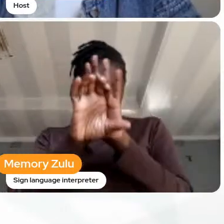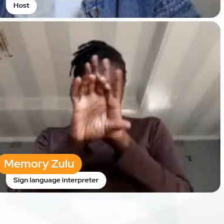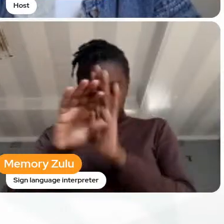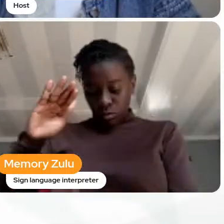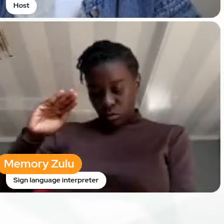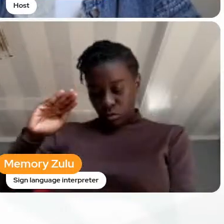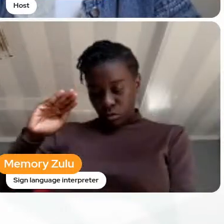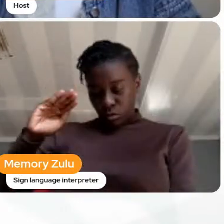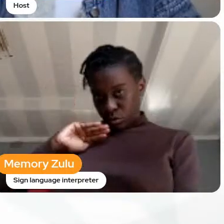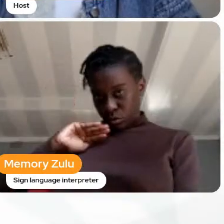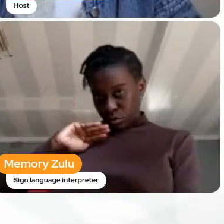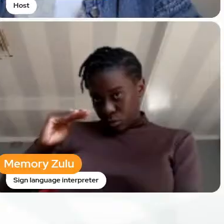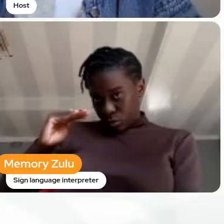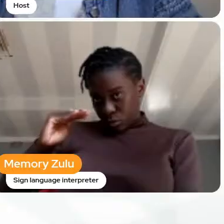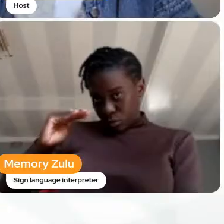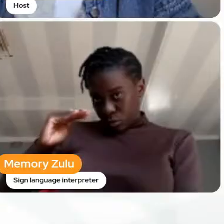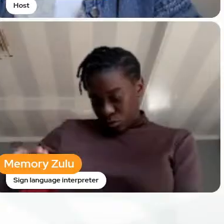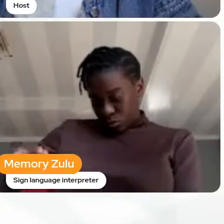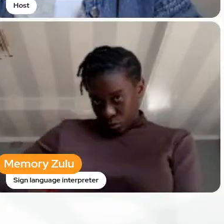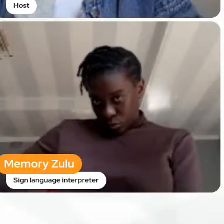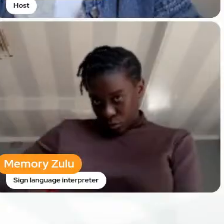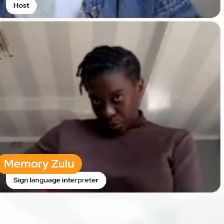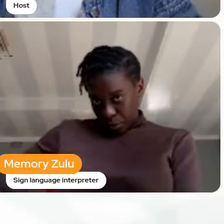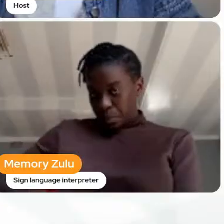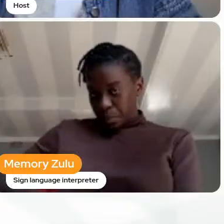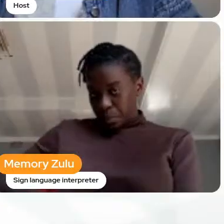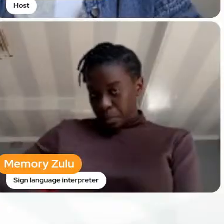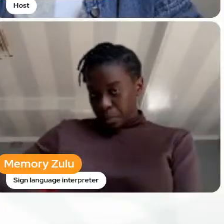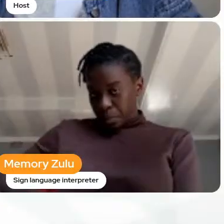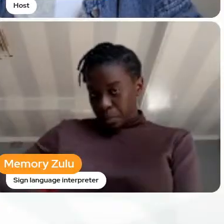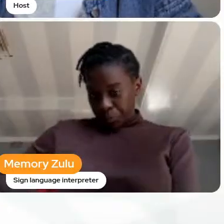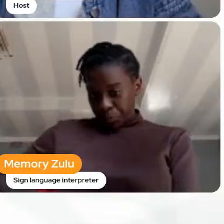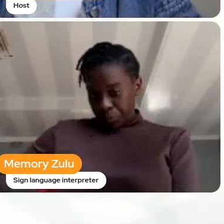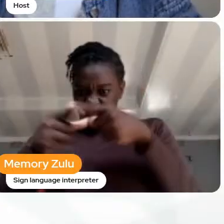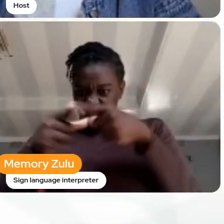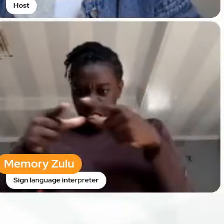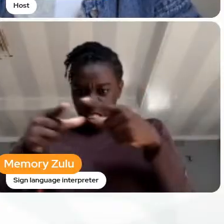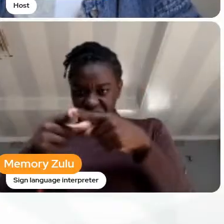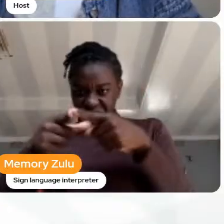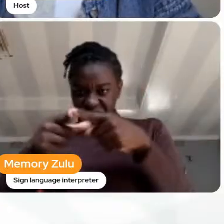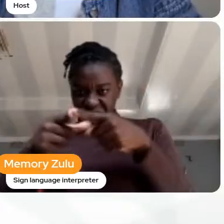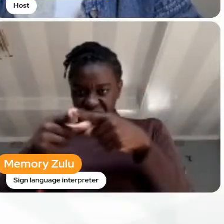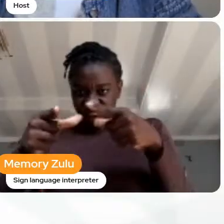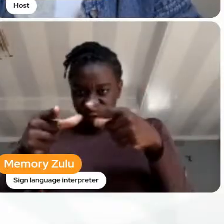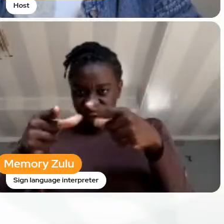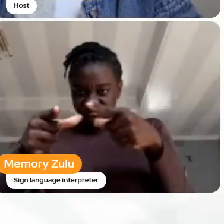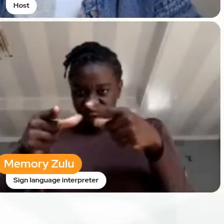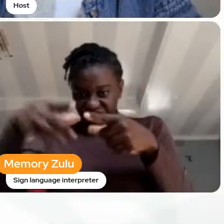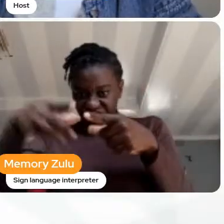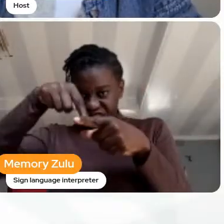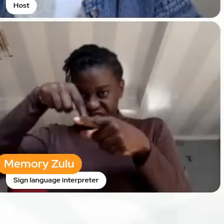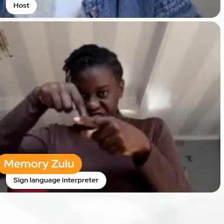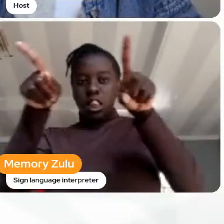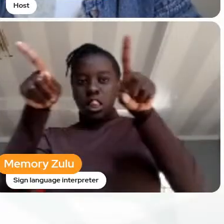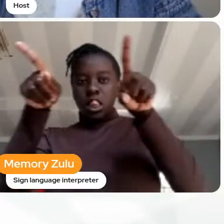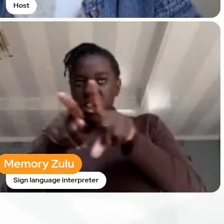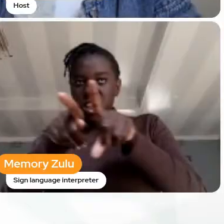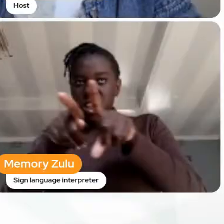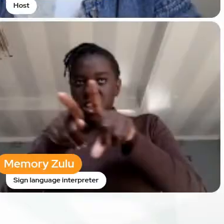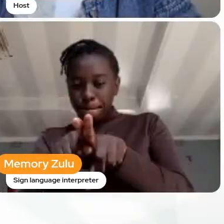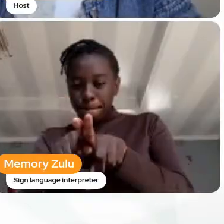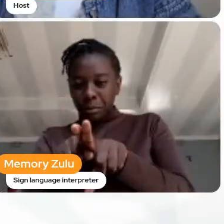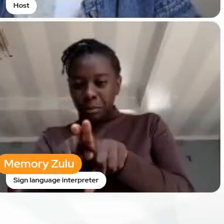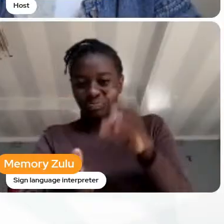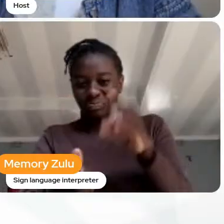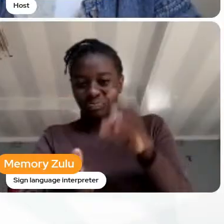push some fecal matters coming into the vagina. Then you're going to have what we call ascending UTI. Now, from the